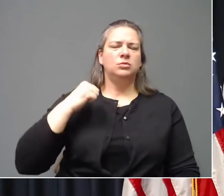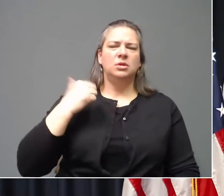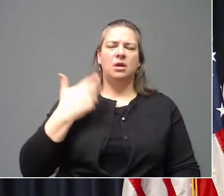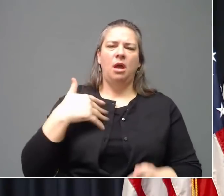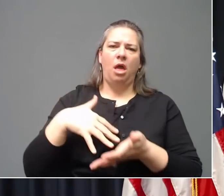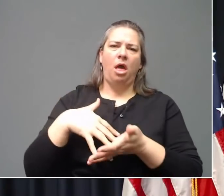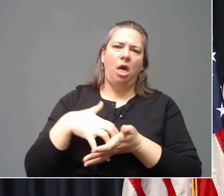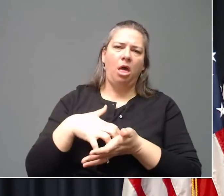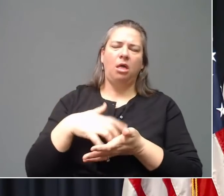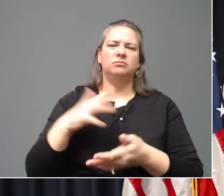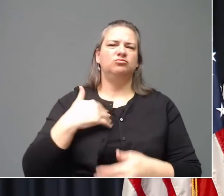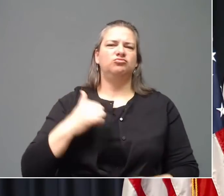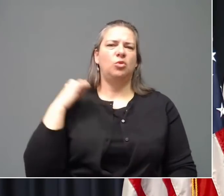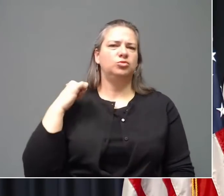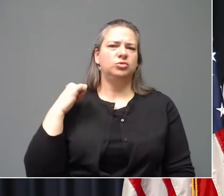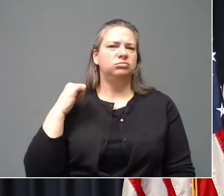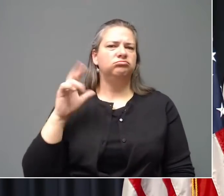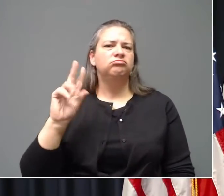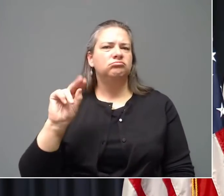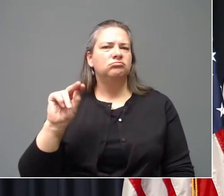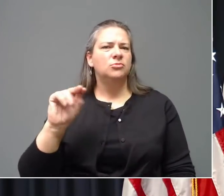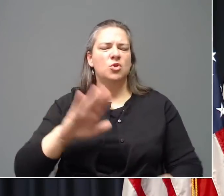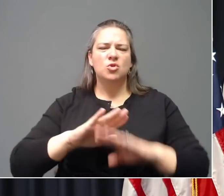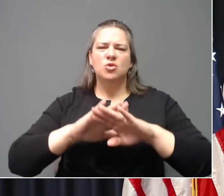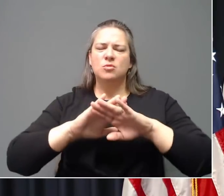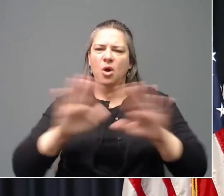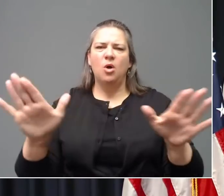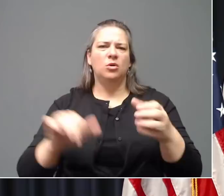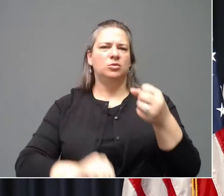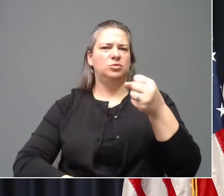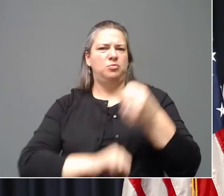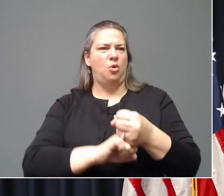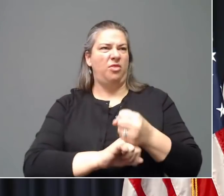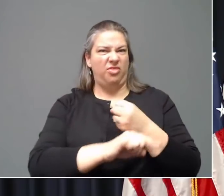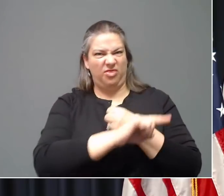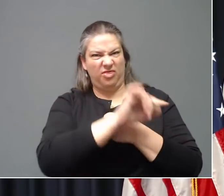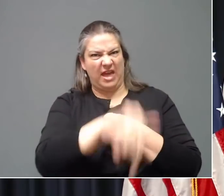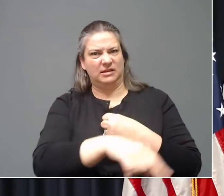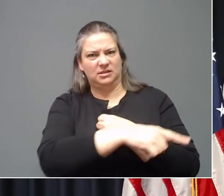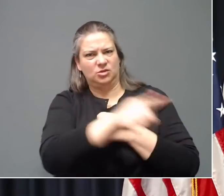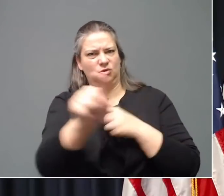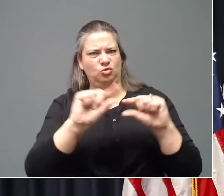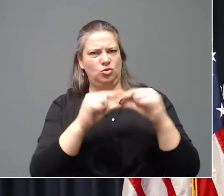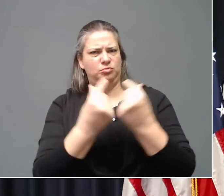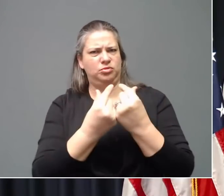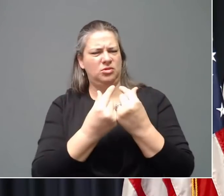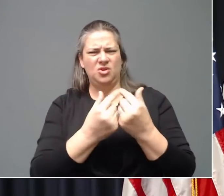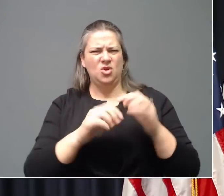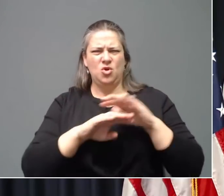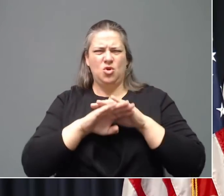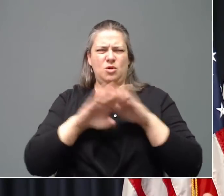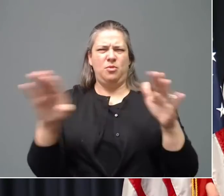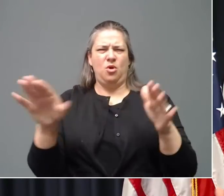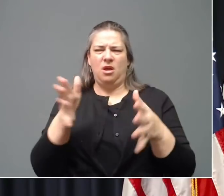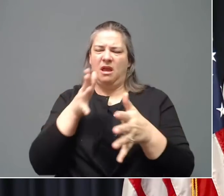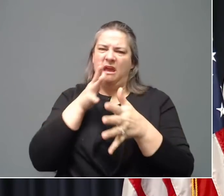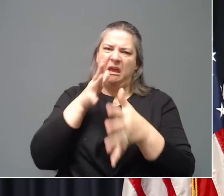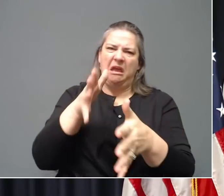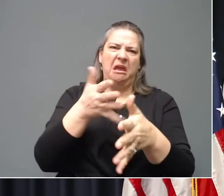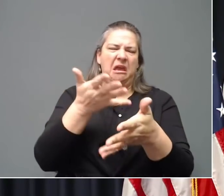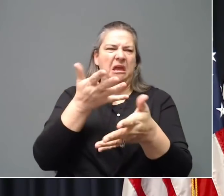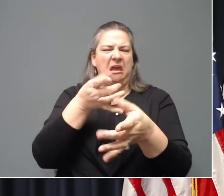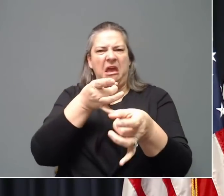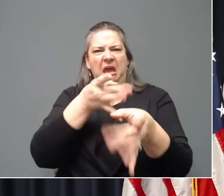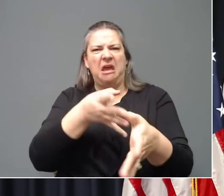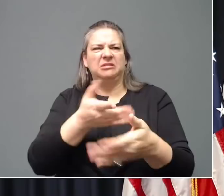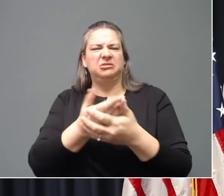So no more supporting these groups. No more blatant hate and disrespect in the way